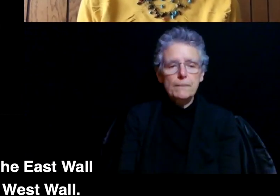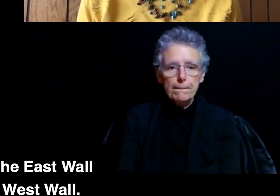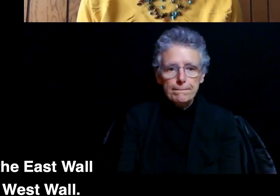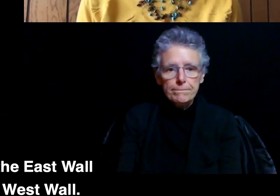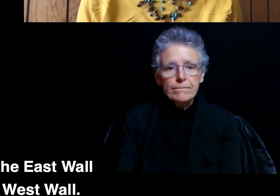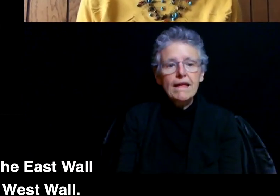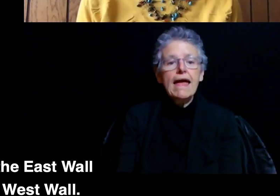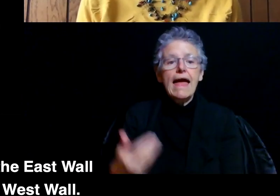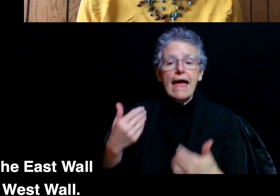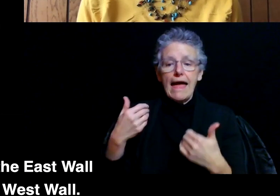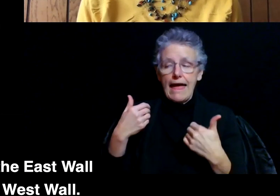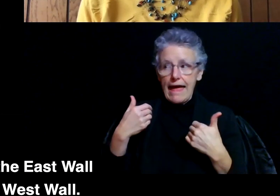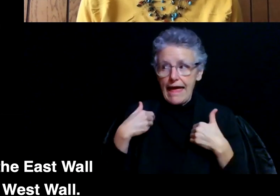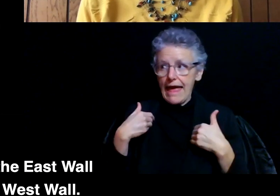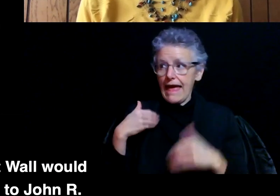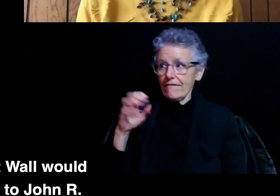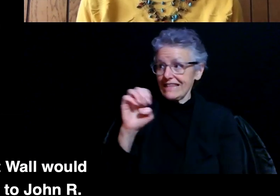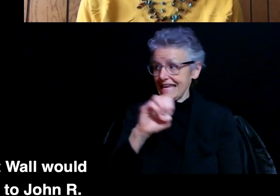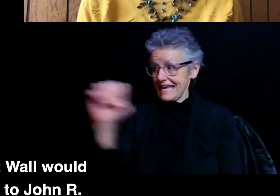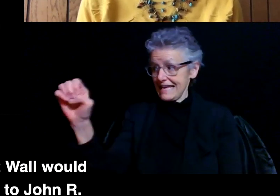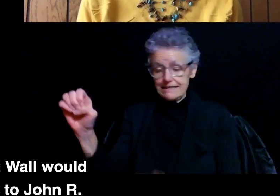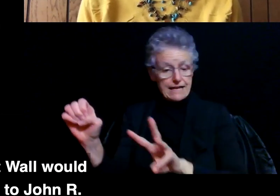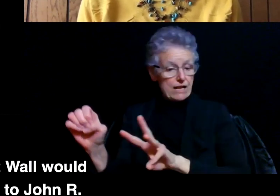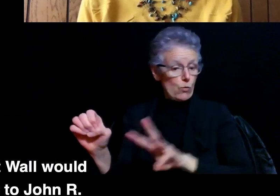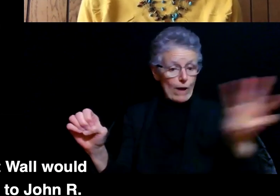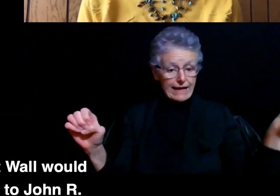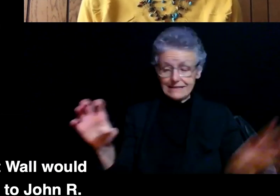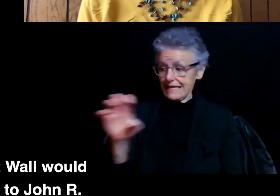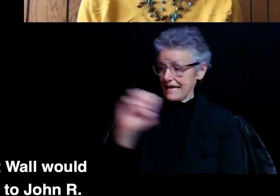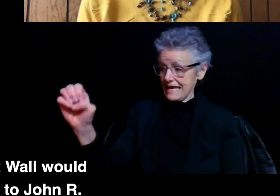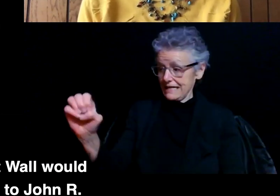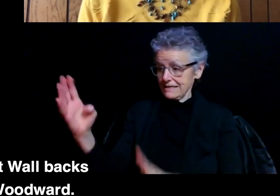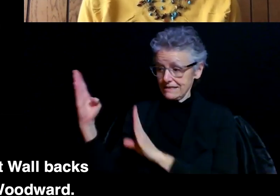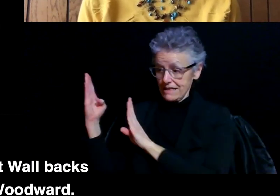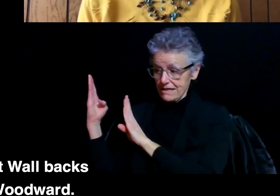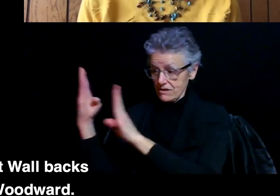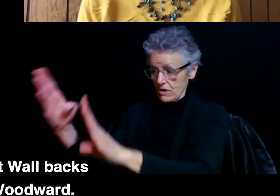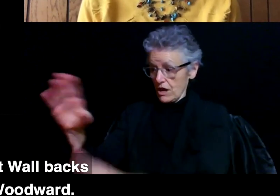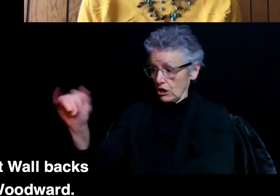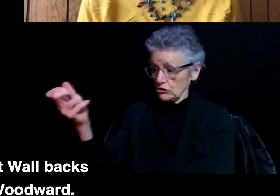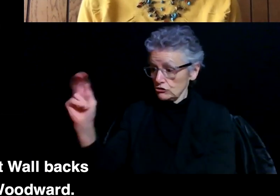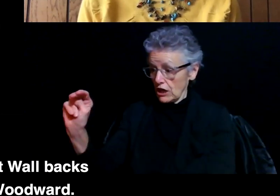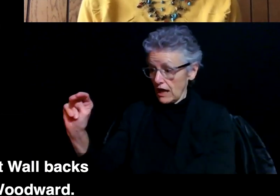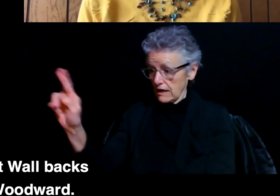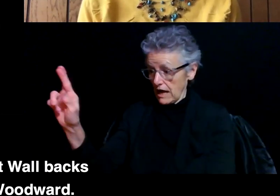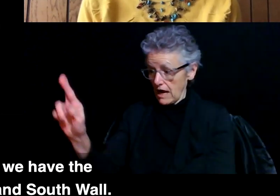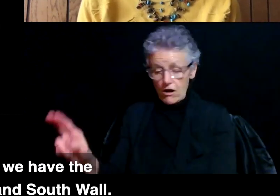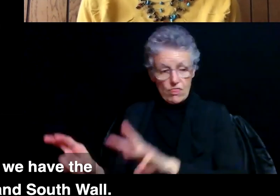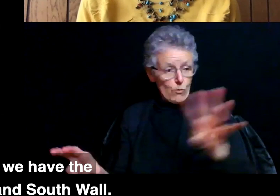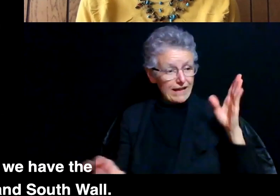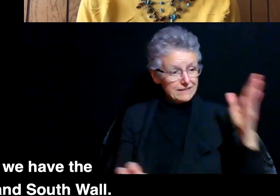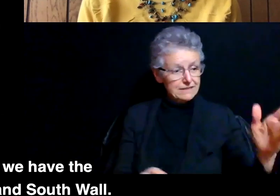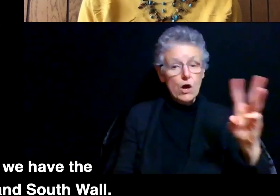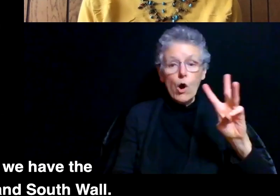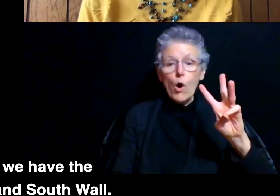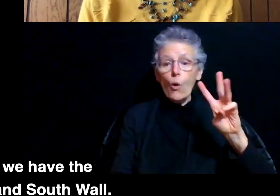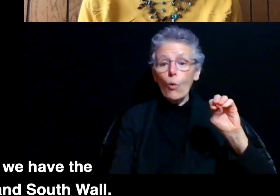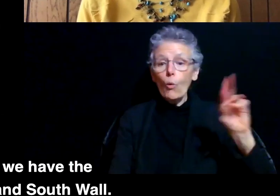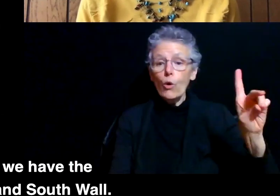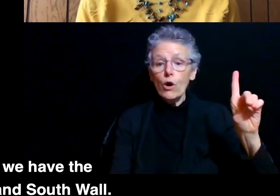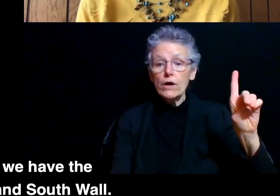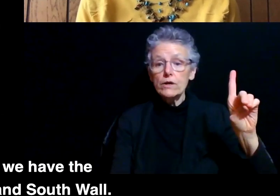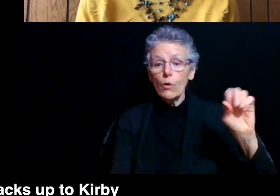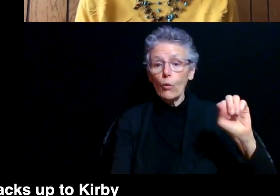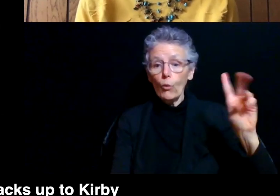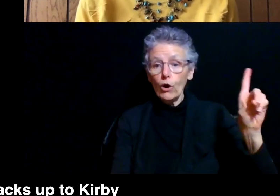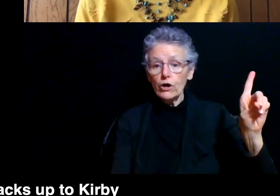we have the east wall and the west wall. The east wall would back up to John R. The west wall backs up to Woodward. And then we have the north wall and